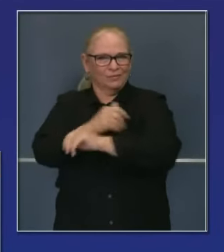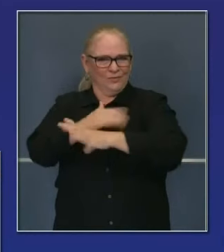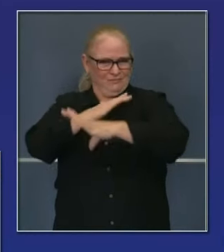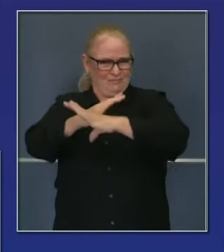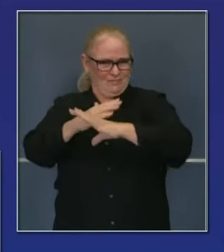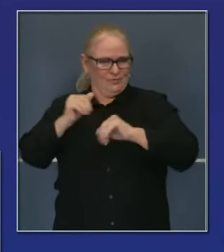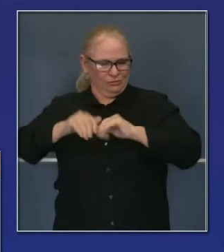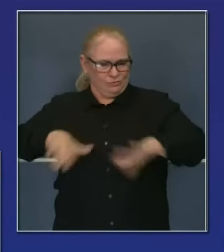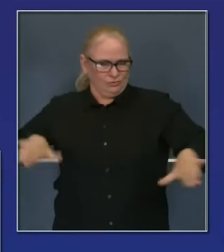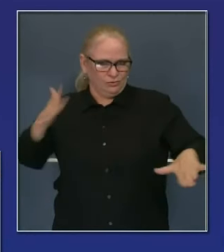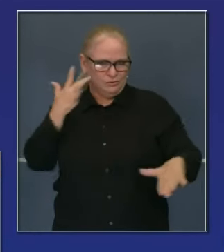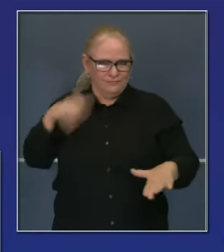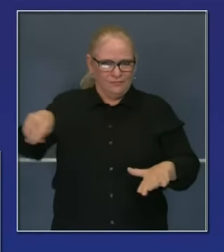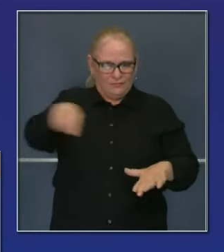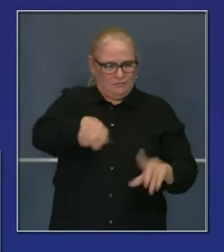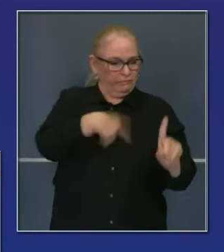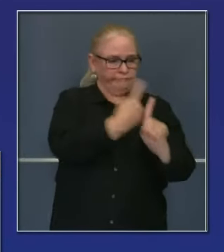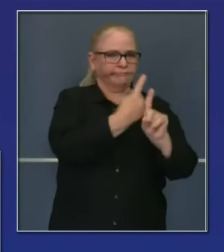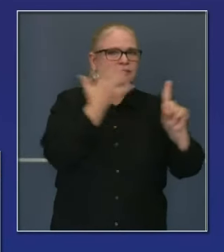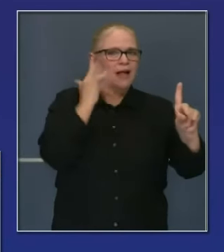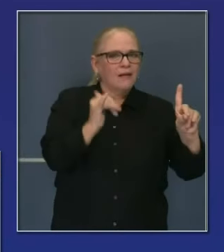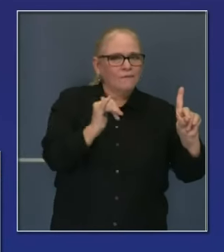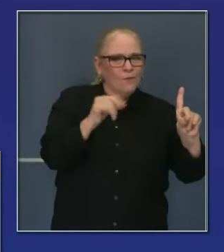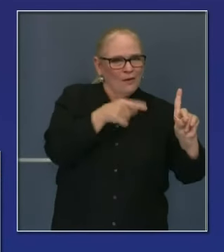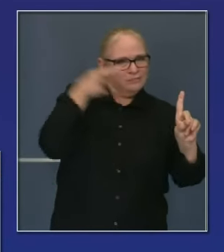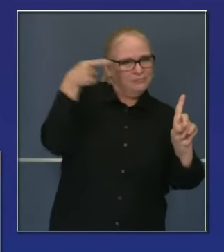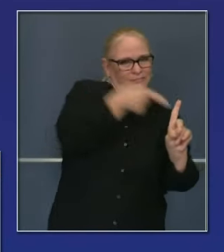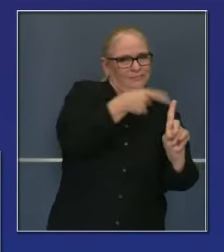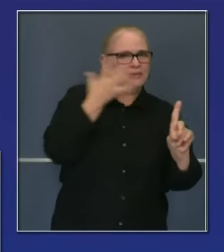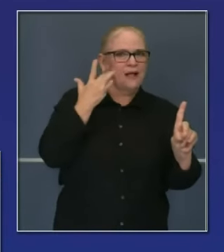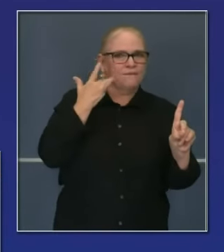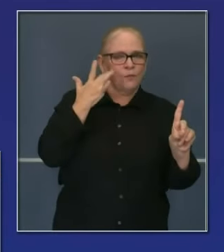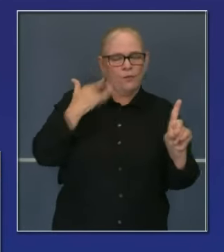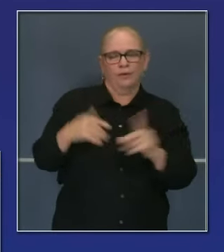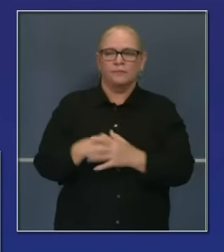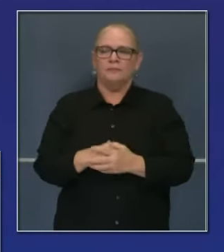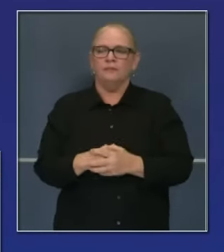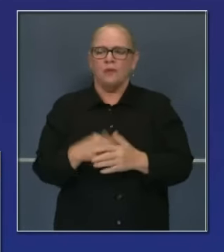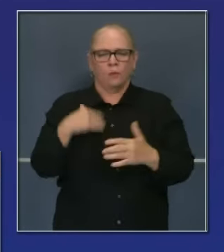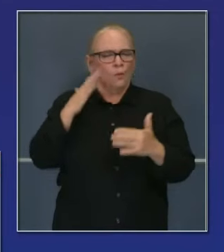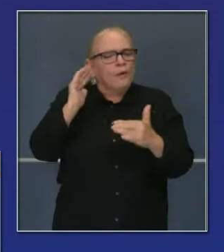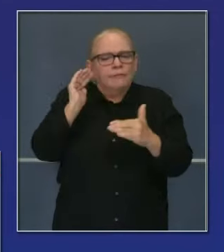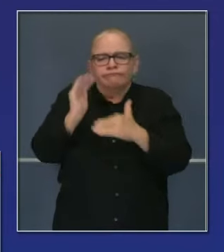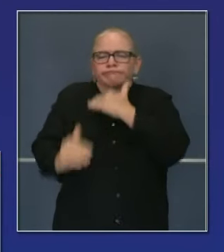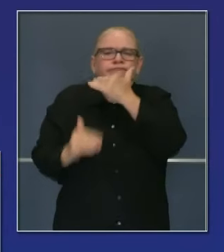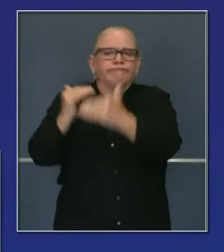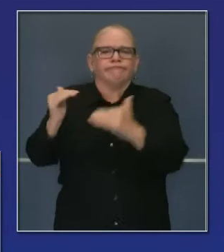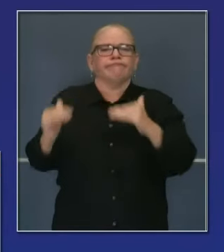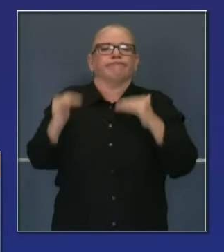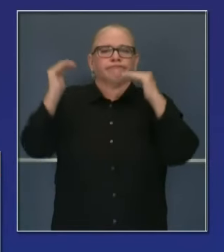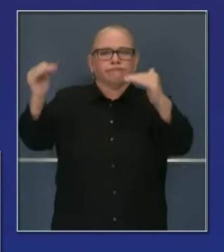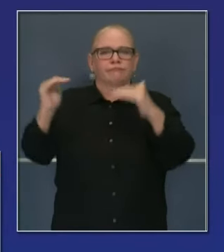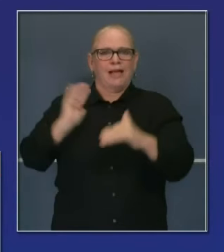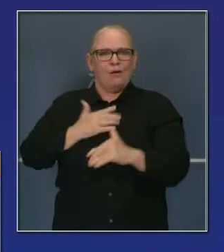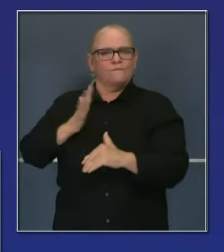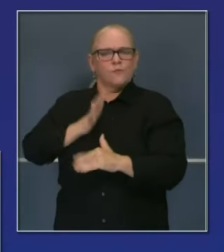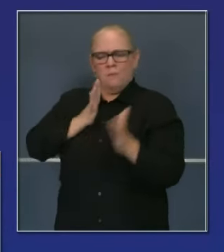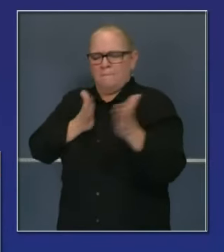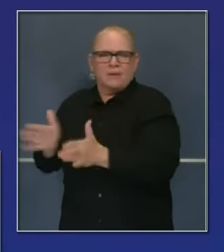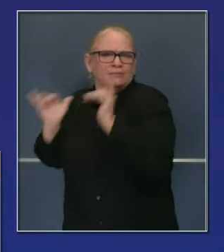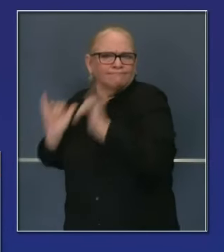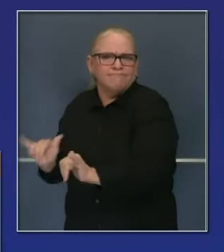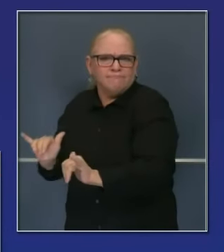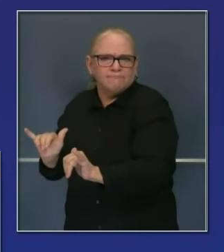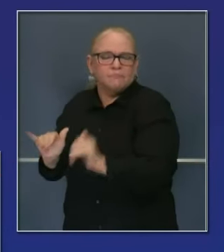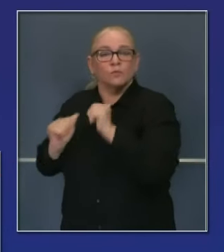And so as we work to advance the protocols and partnerships, as we advance our formal planning and engagement with